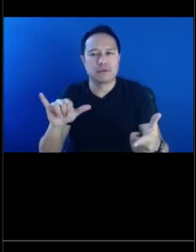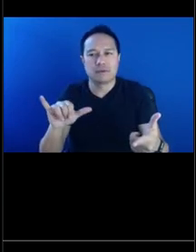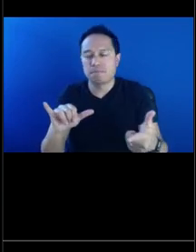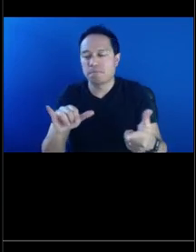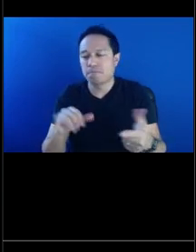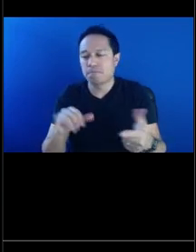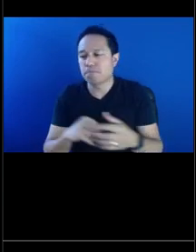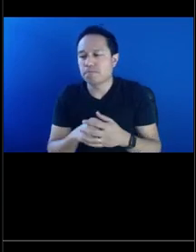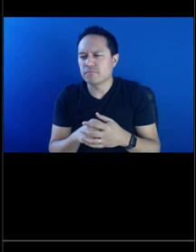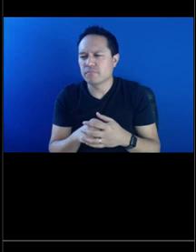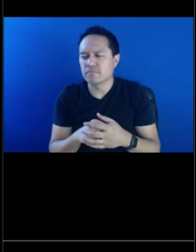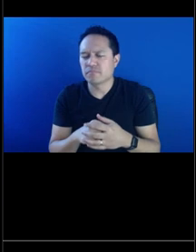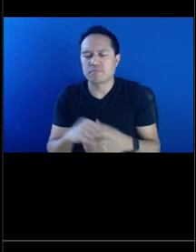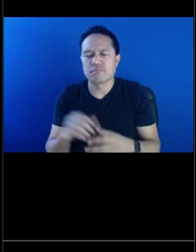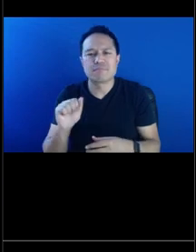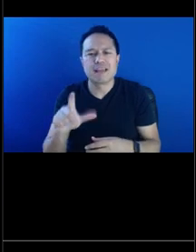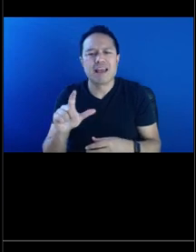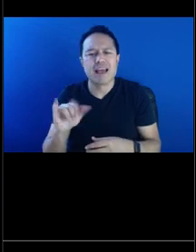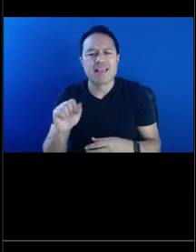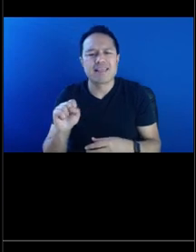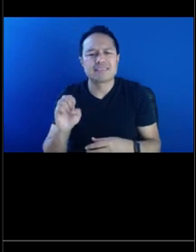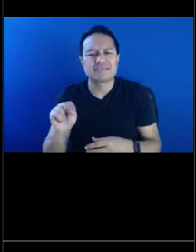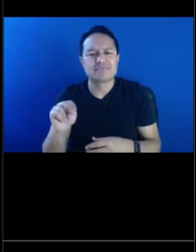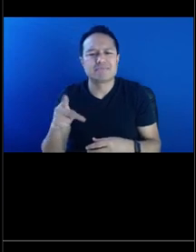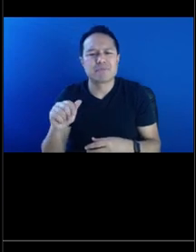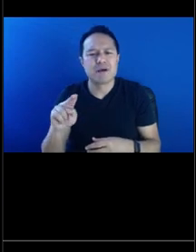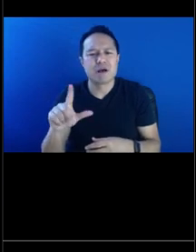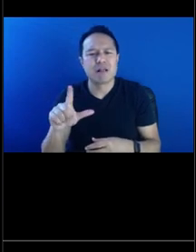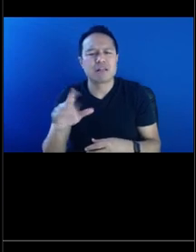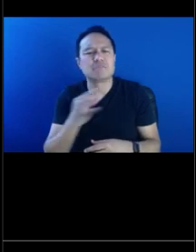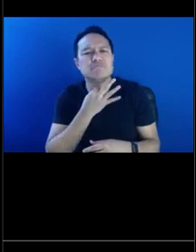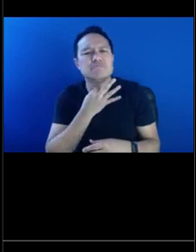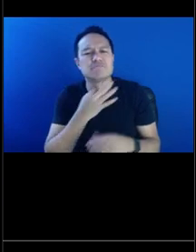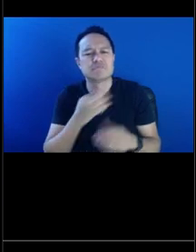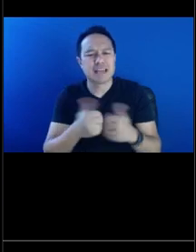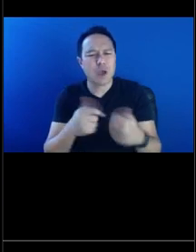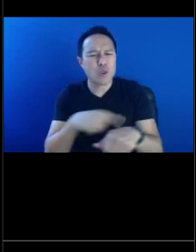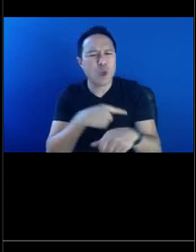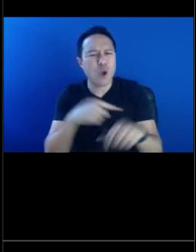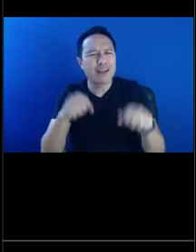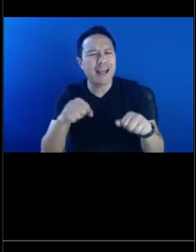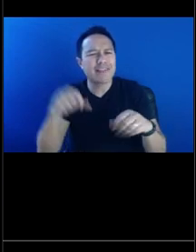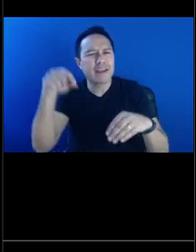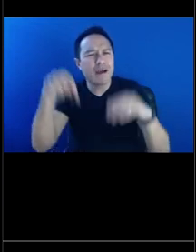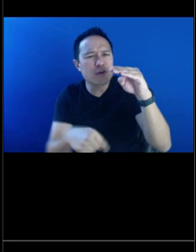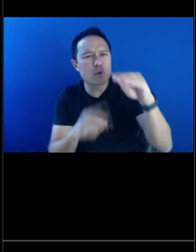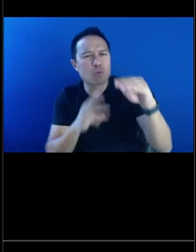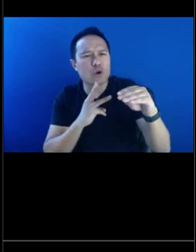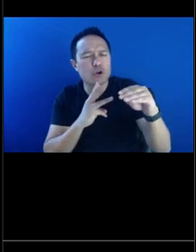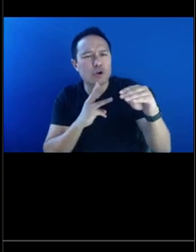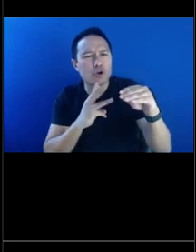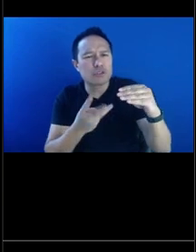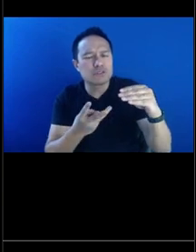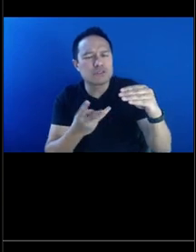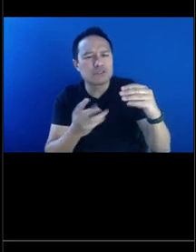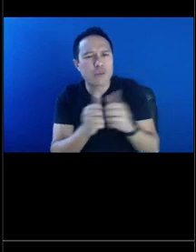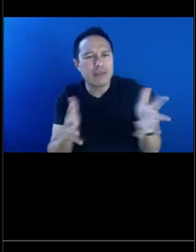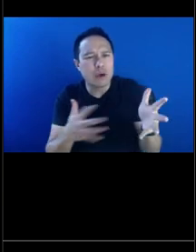But Alice and Paul wonder how long the seals can stay underwater at a time. You know, the average